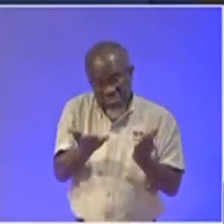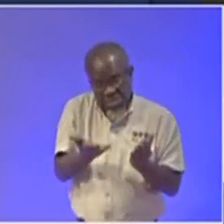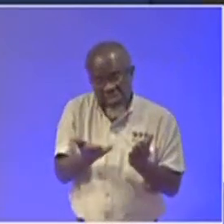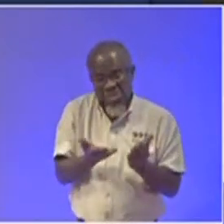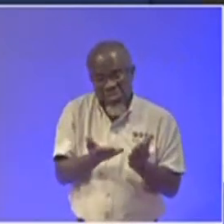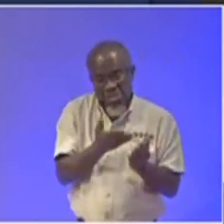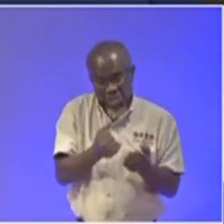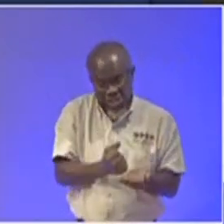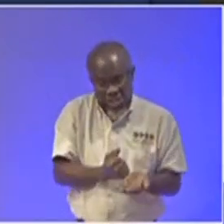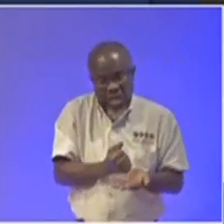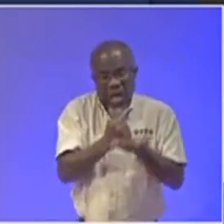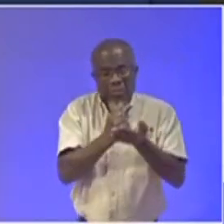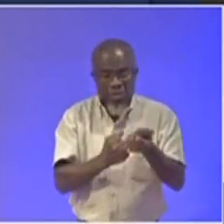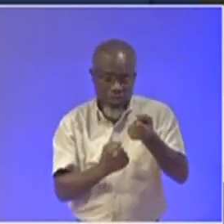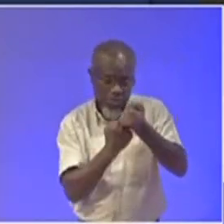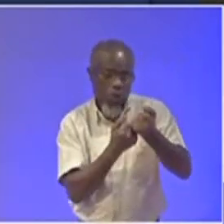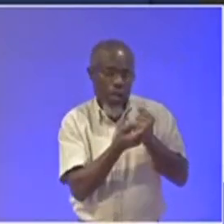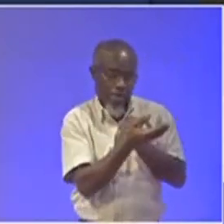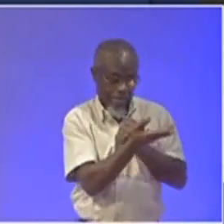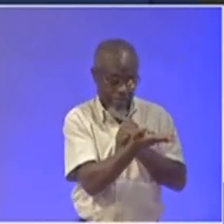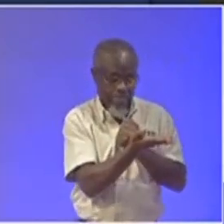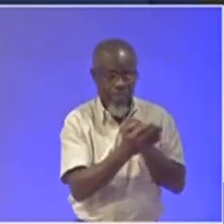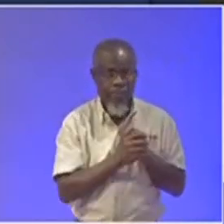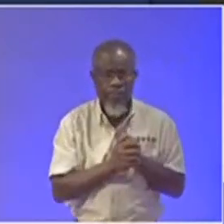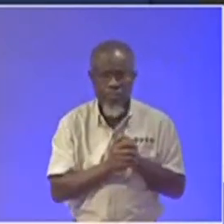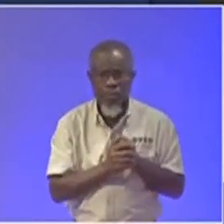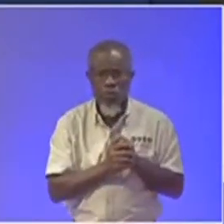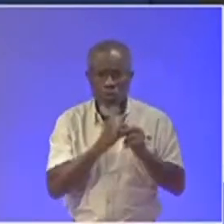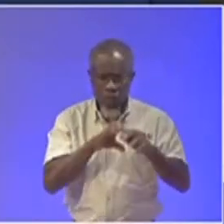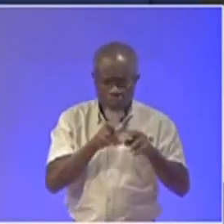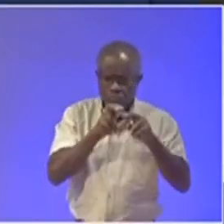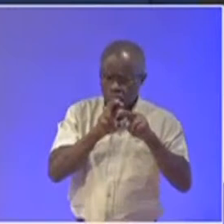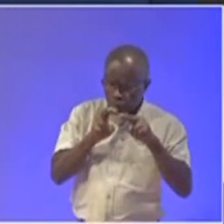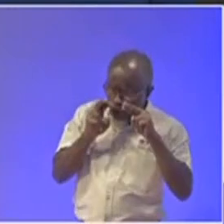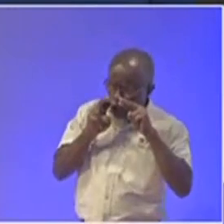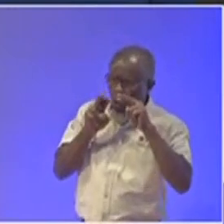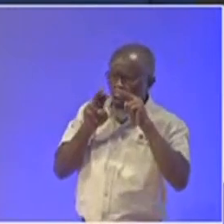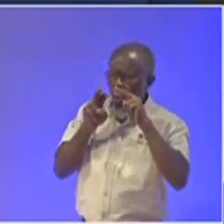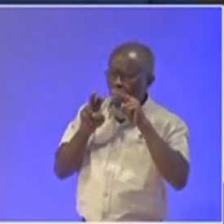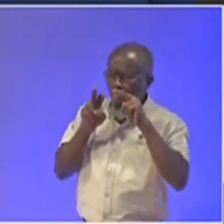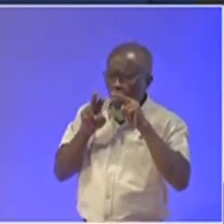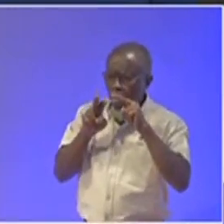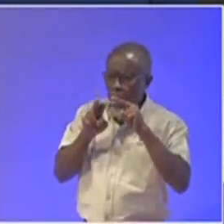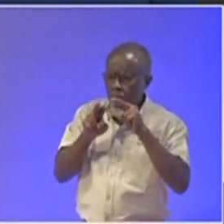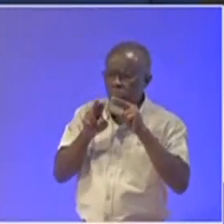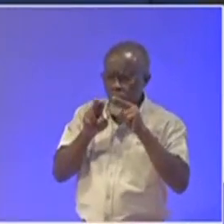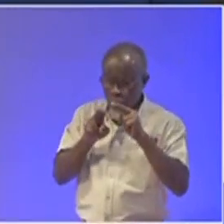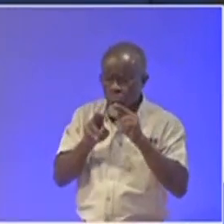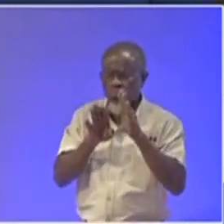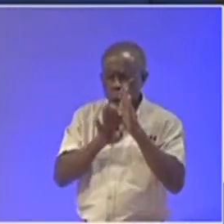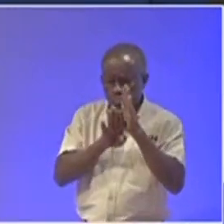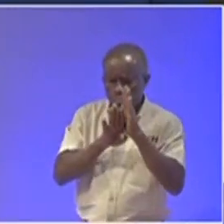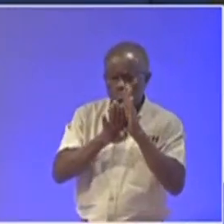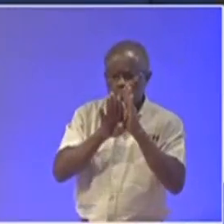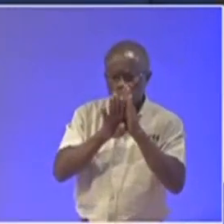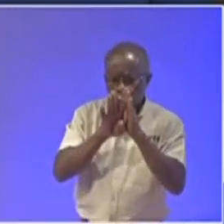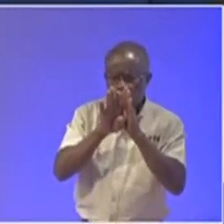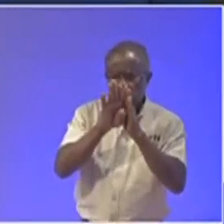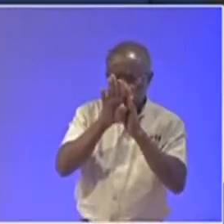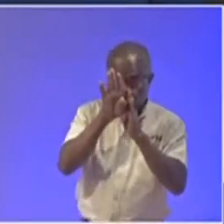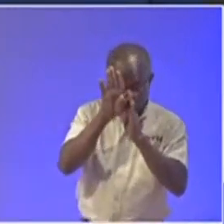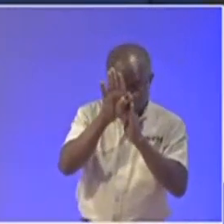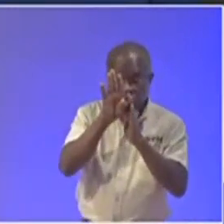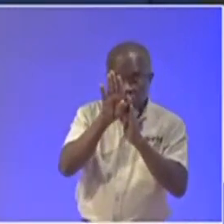having the benefit of different professionals being able to sit and develop these individual education plans, and of course then working